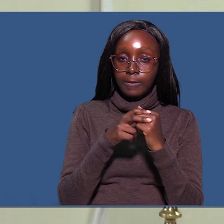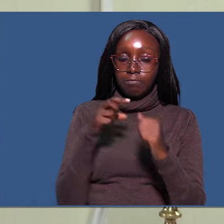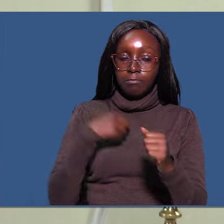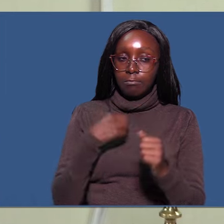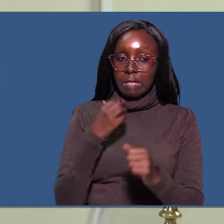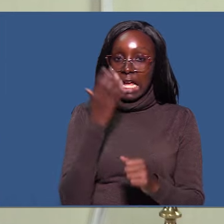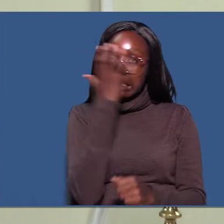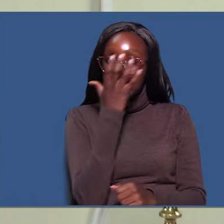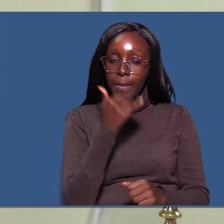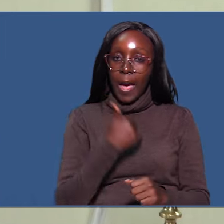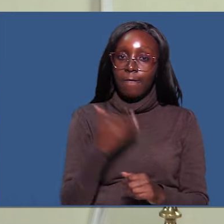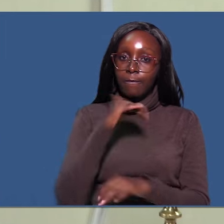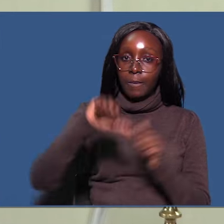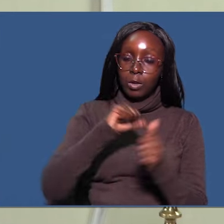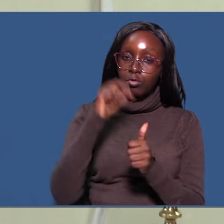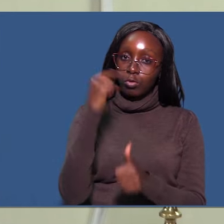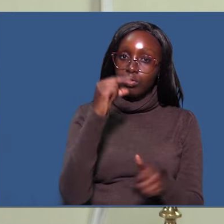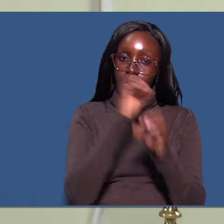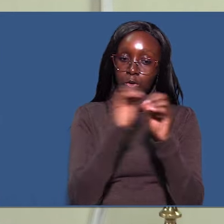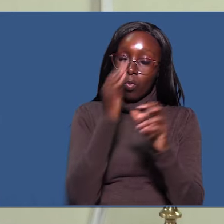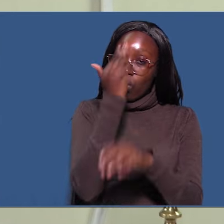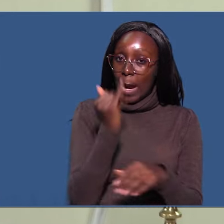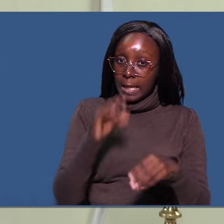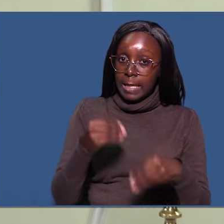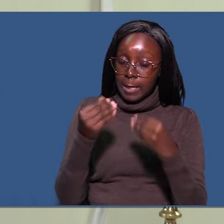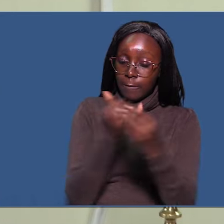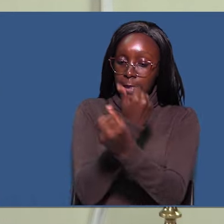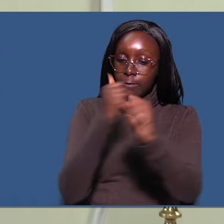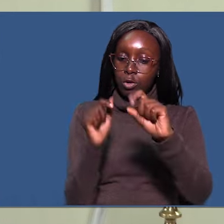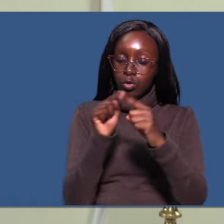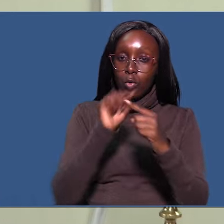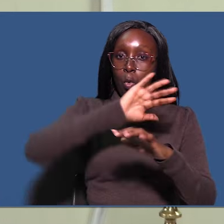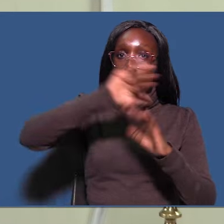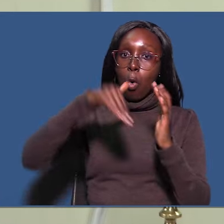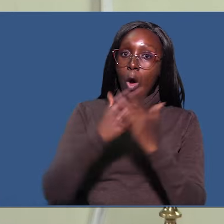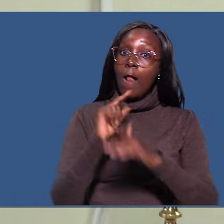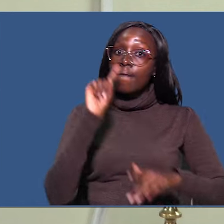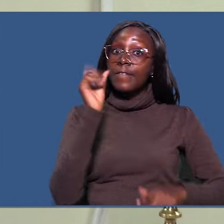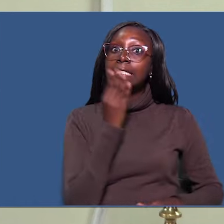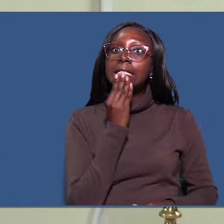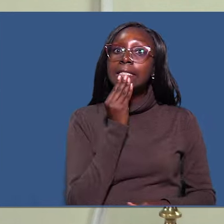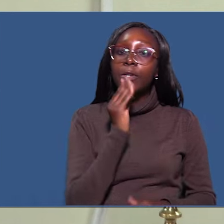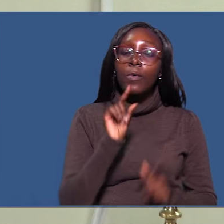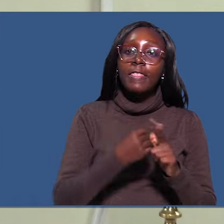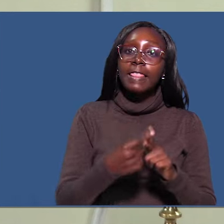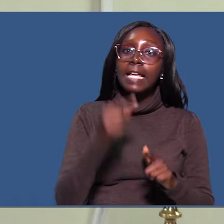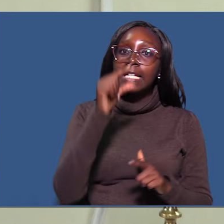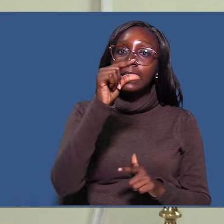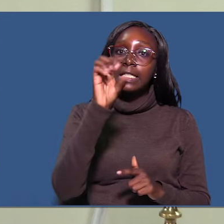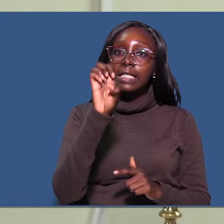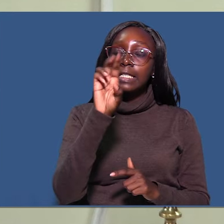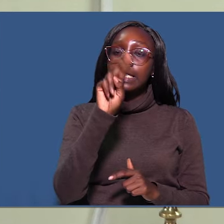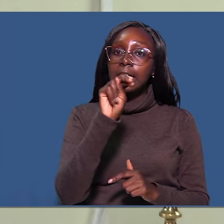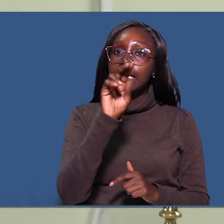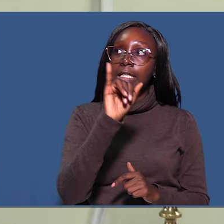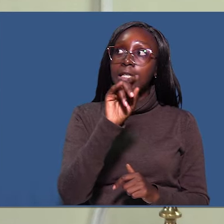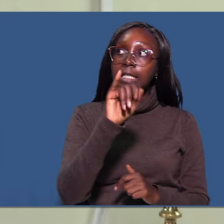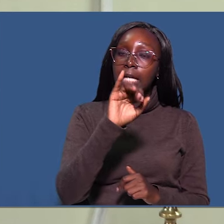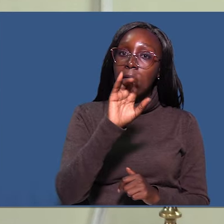that brings salvation to everyone who believes, first to the Jew, then to the Gentile. For in the gospel,